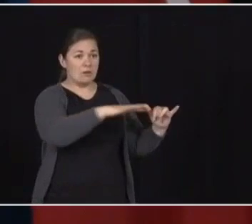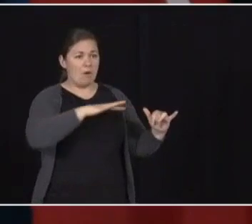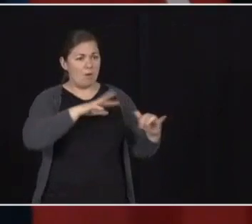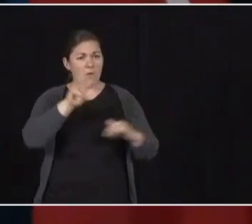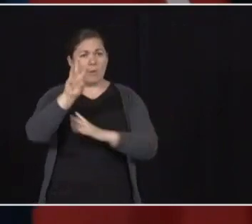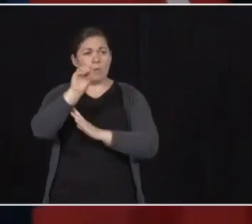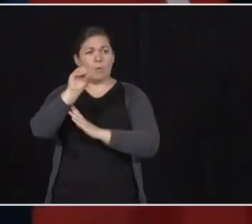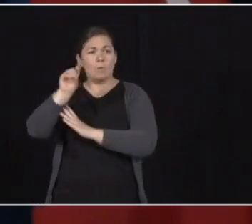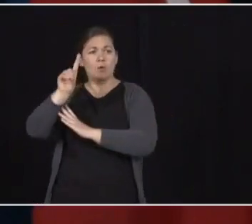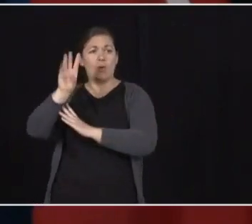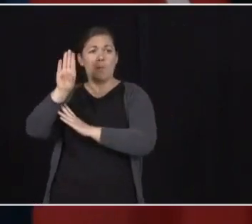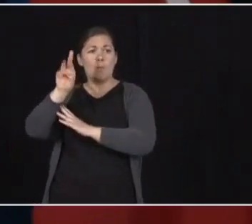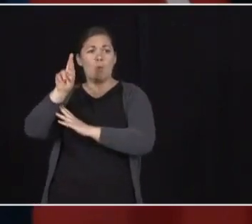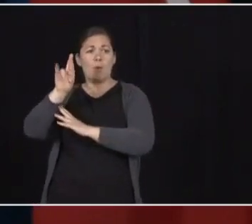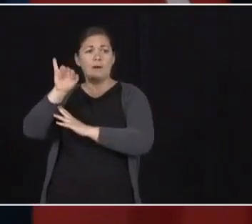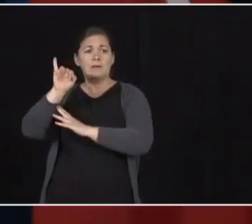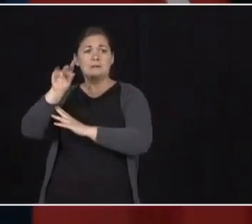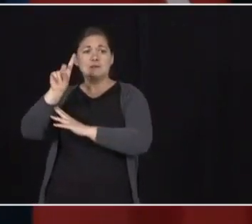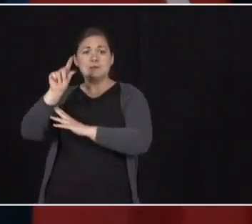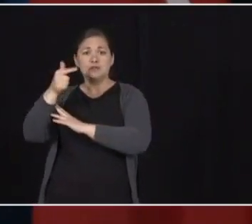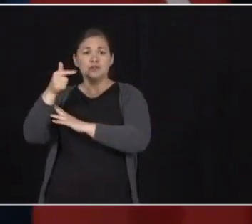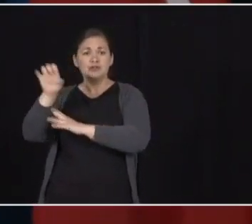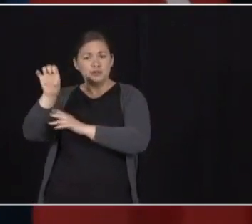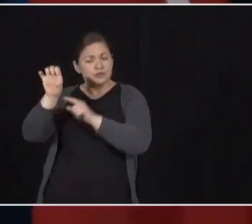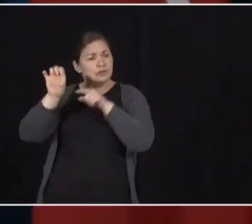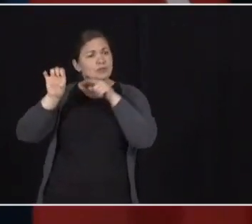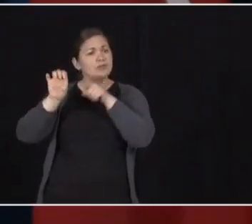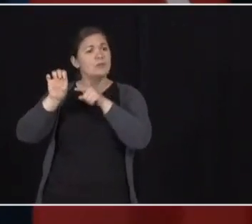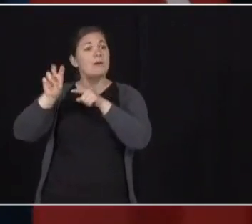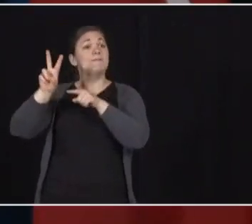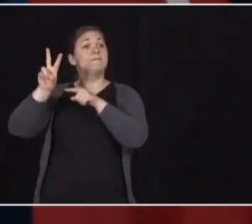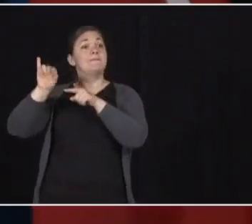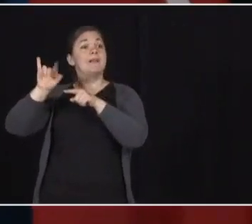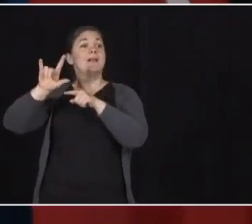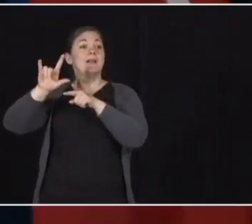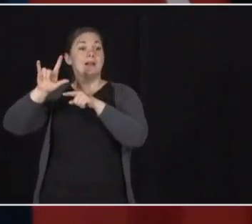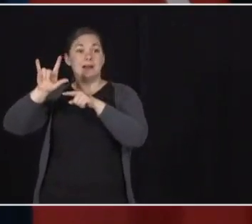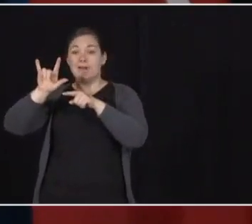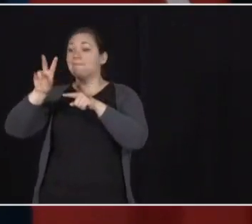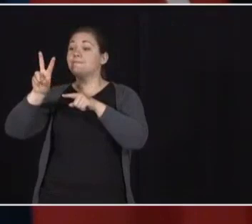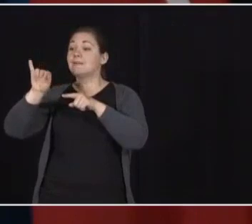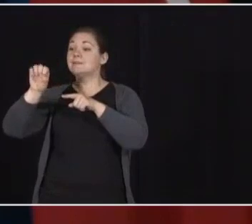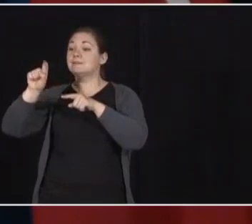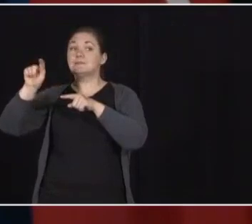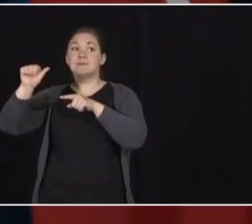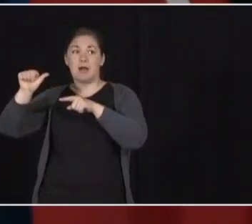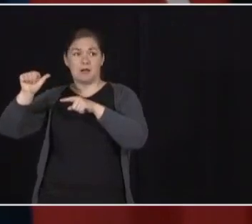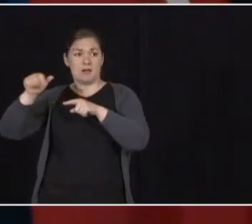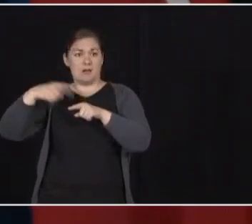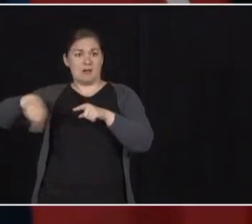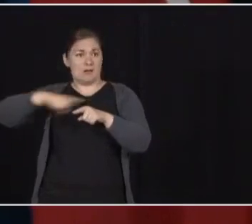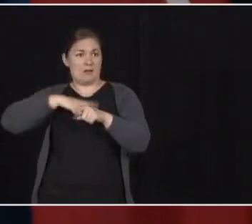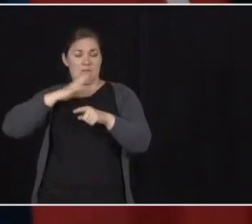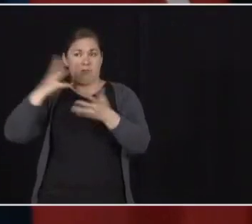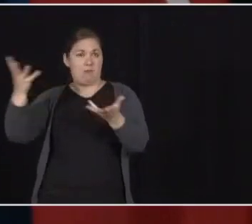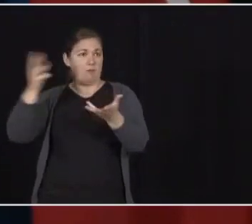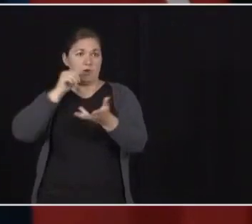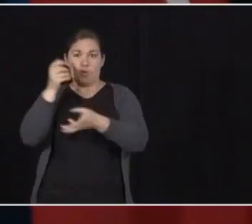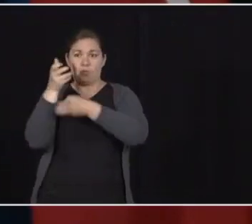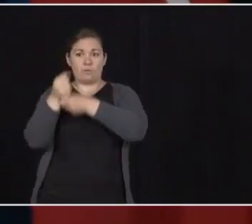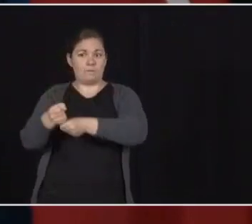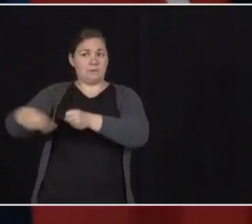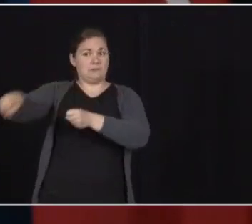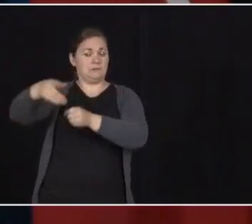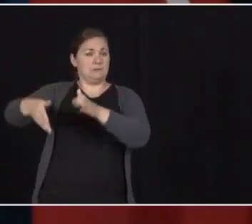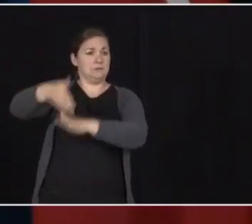are saying that they've lost confidence in management of the home, and the union has called for the province to step in. I'm wondering, what is your criteria to actually